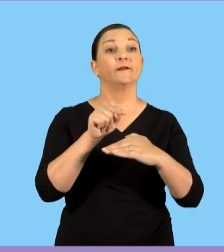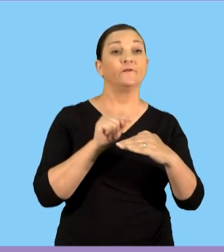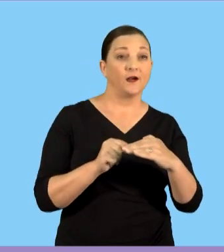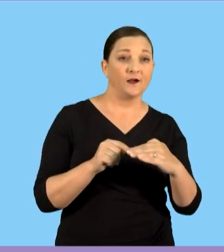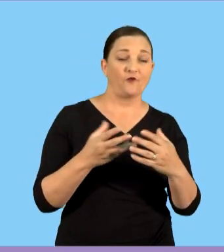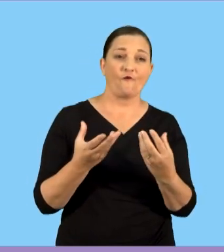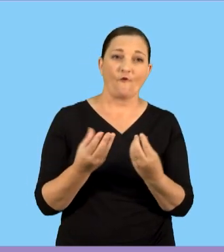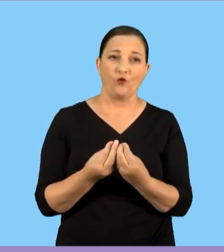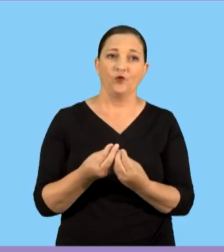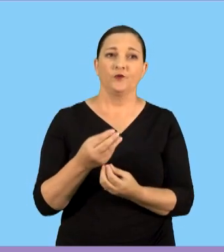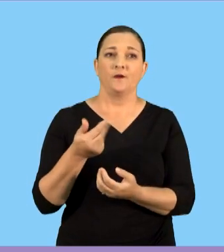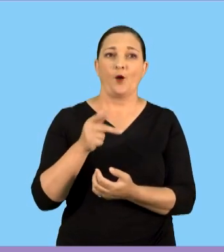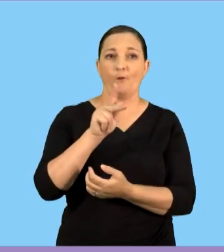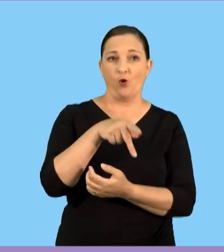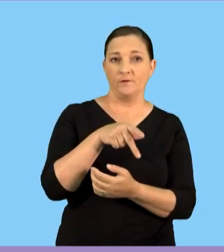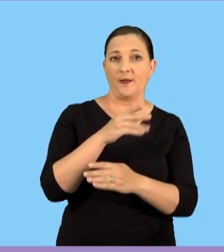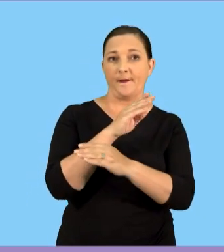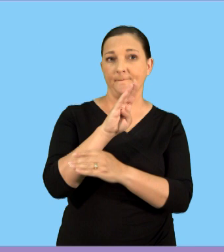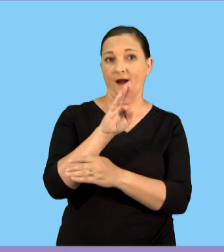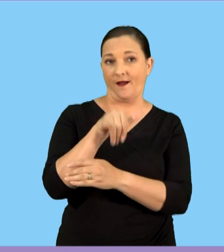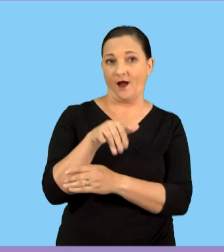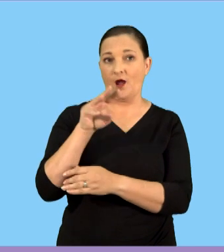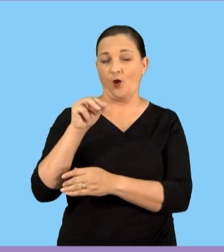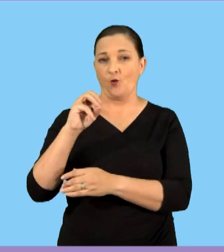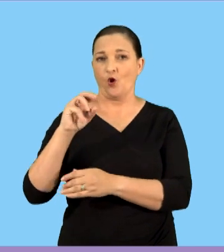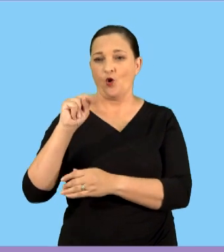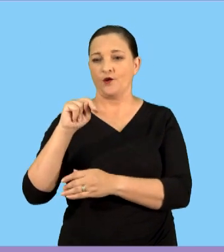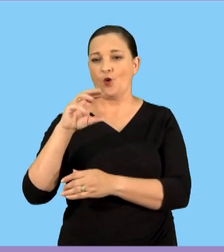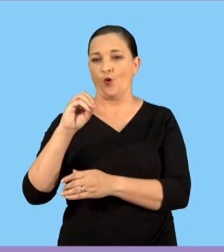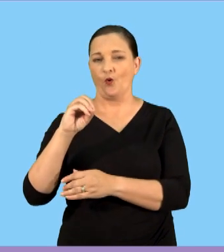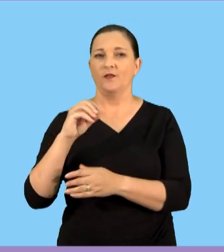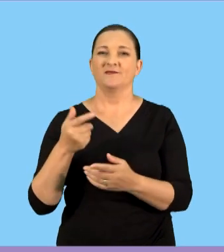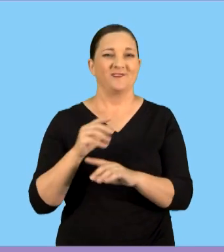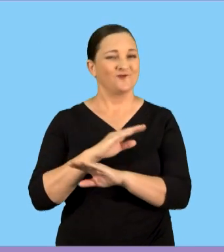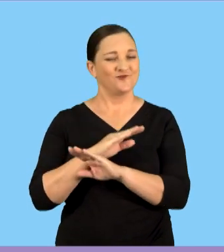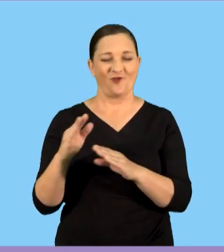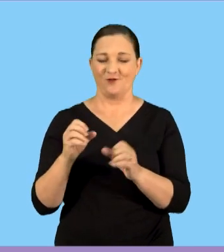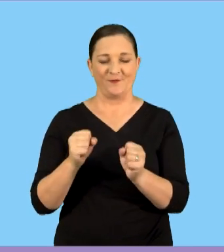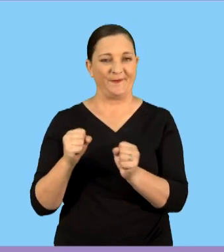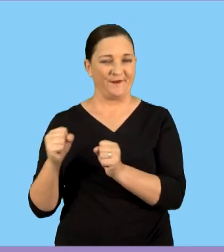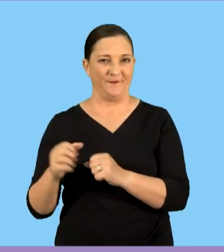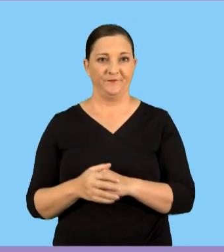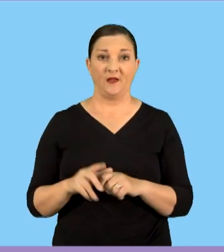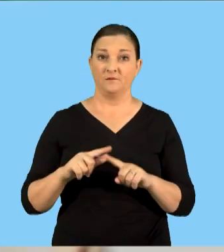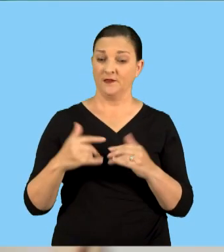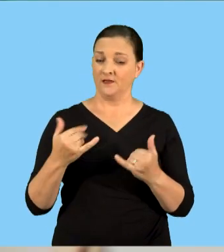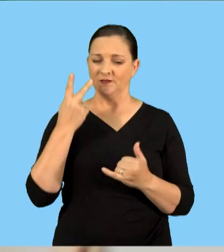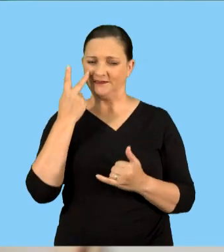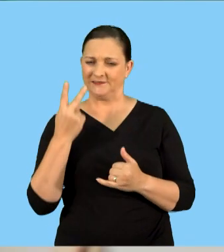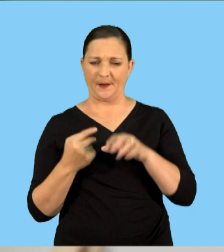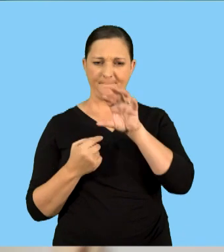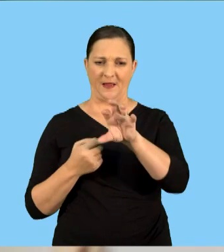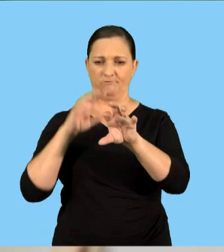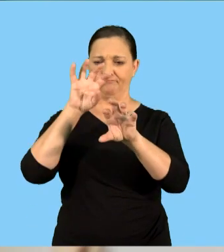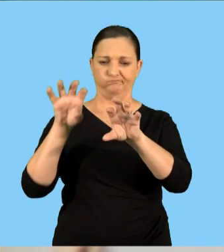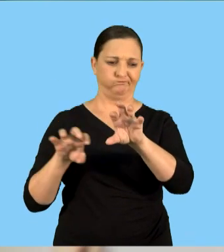and divide polynomials by monomials that are not constant. Let's look at today's concept map